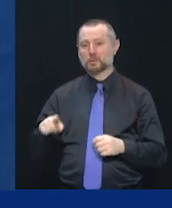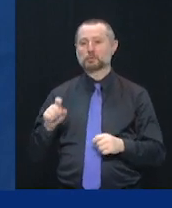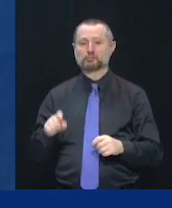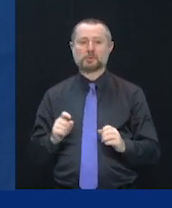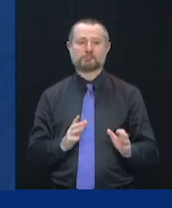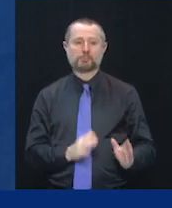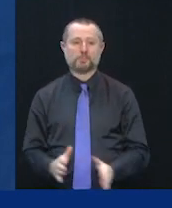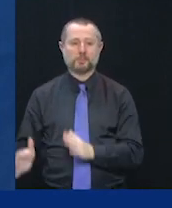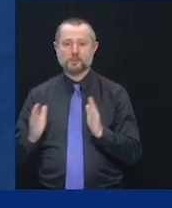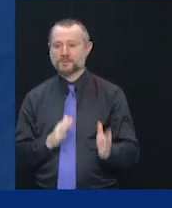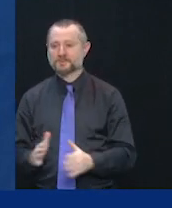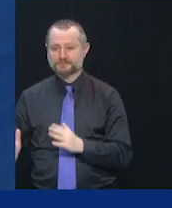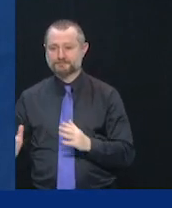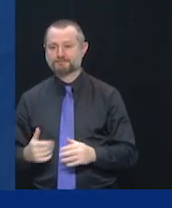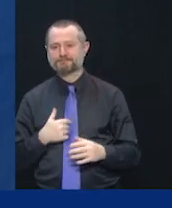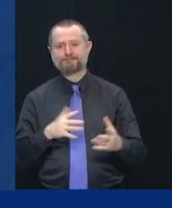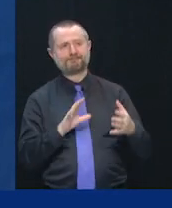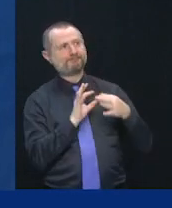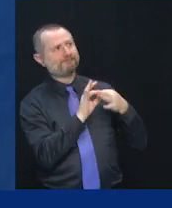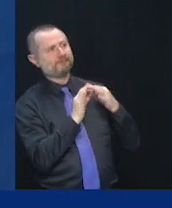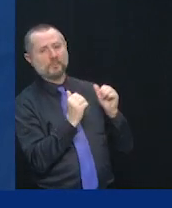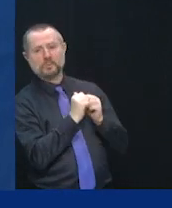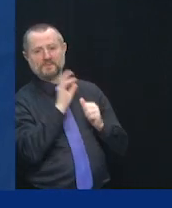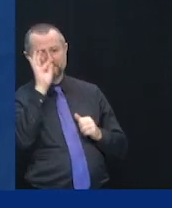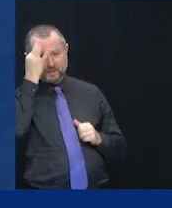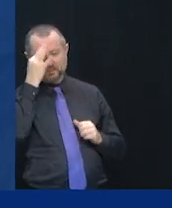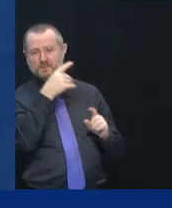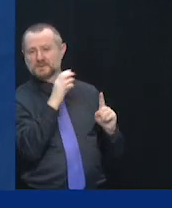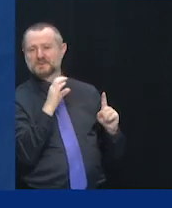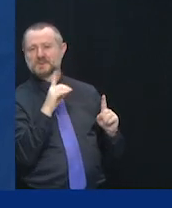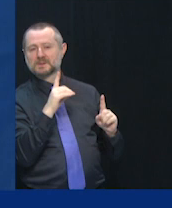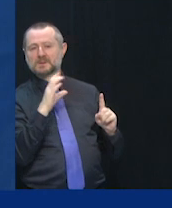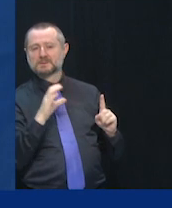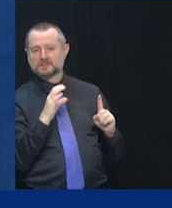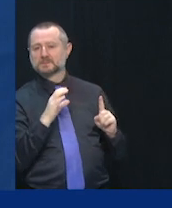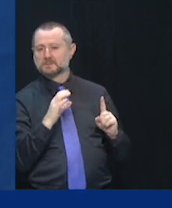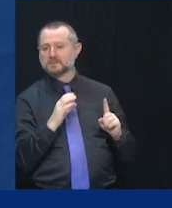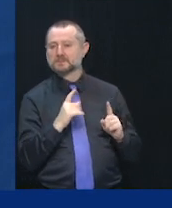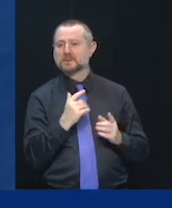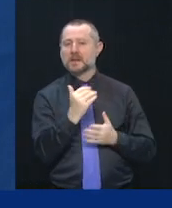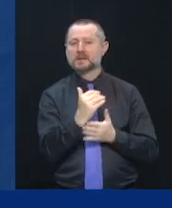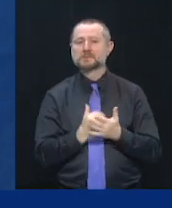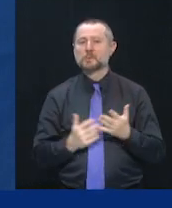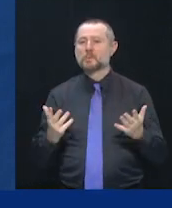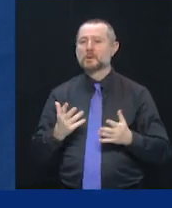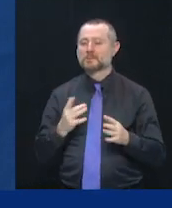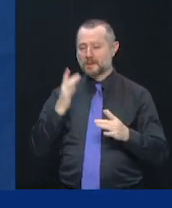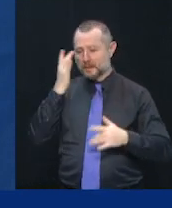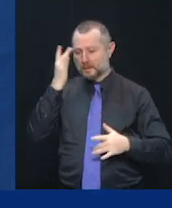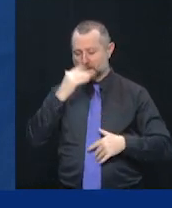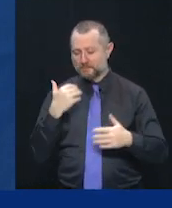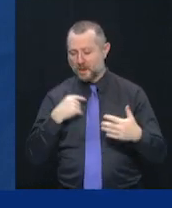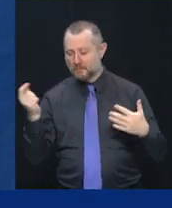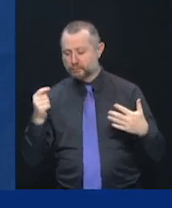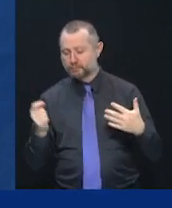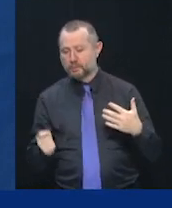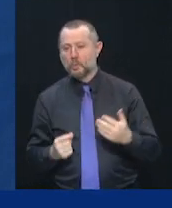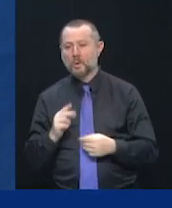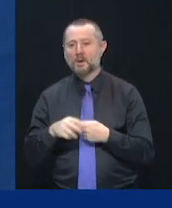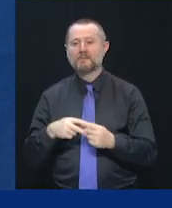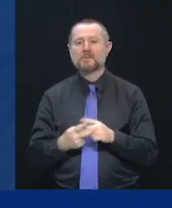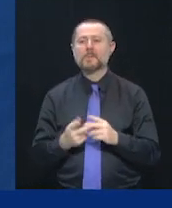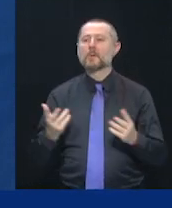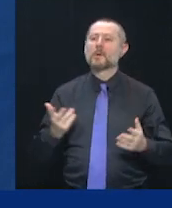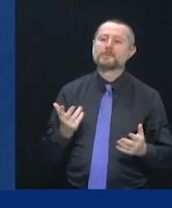working with the CDC to establish the comorbidities list. What is a comorbidity? How